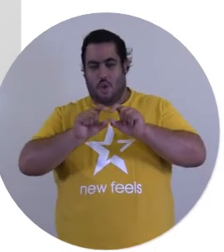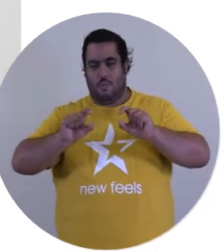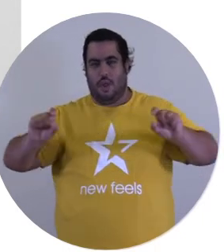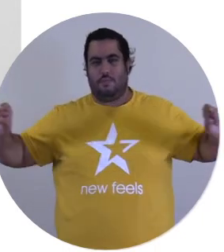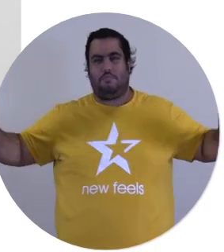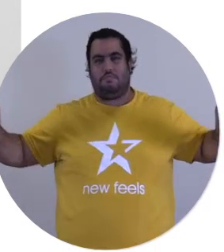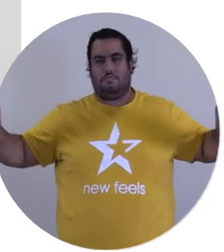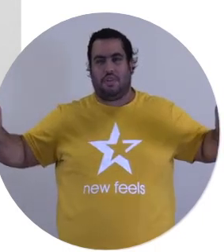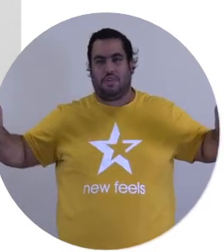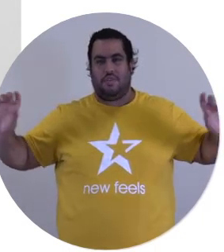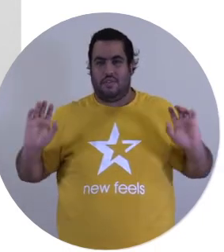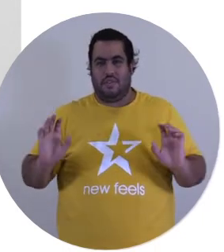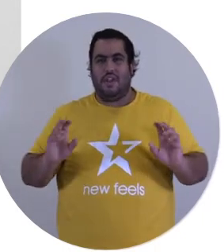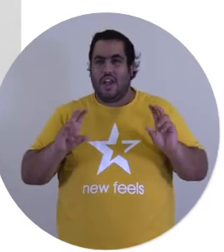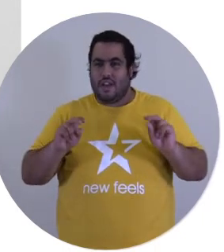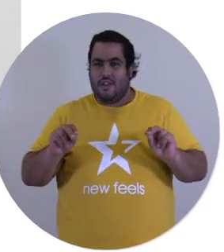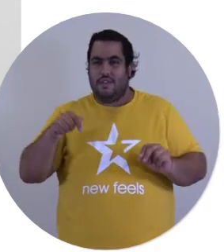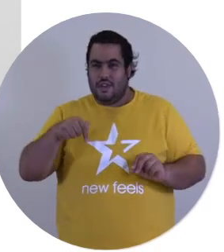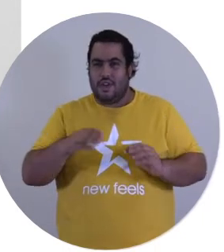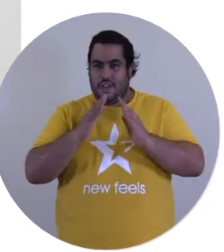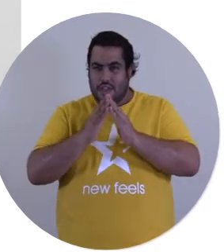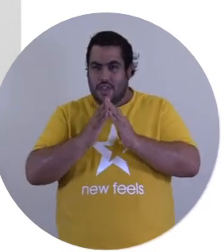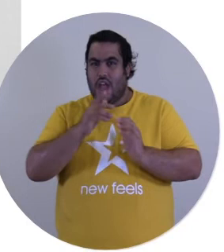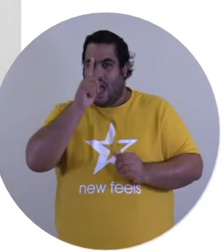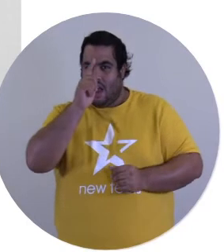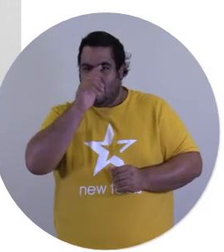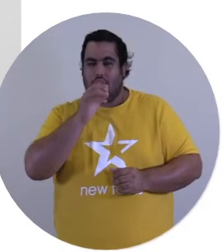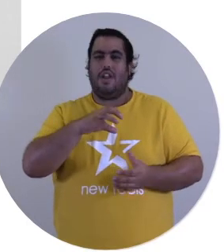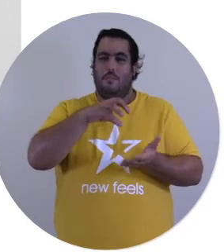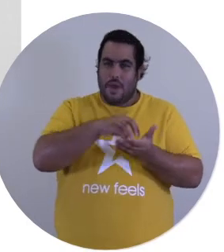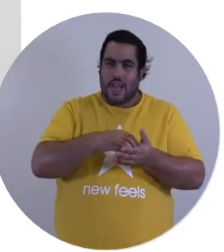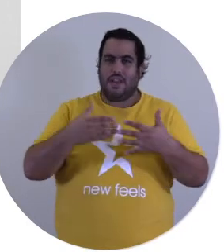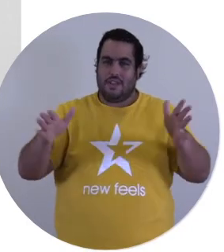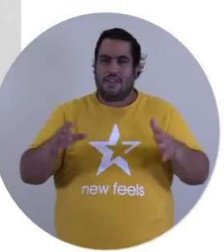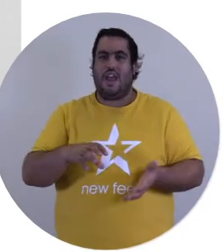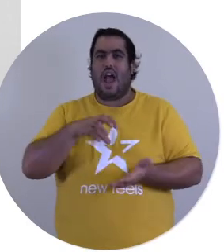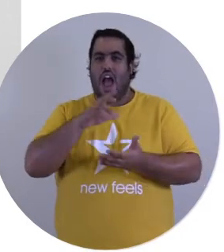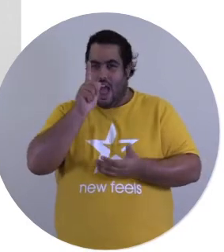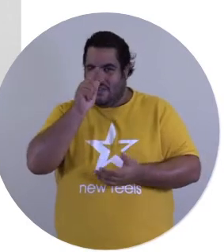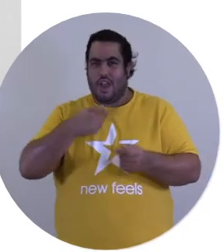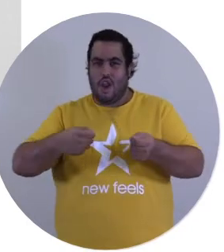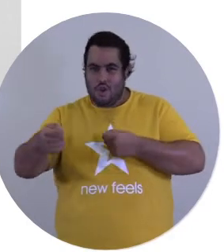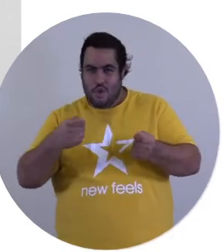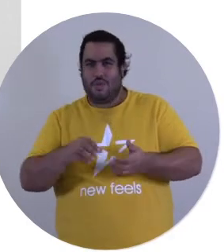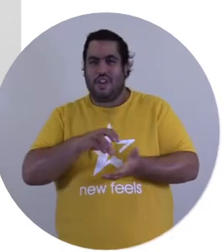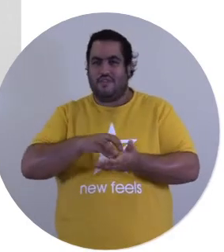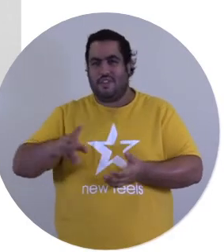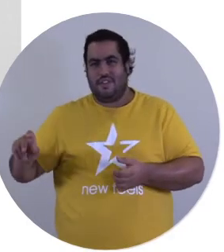as better paid jobs and better public services. On the other hand, it has